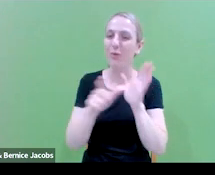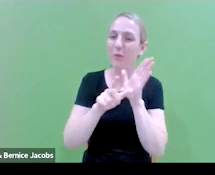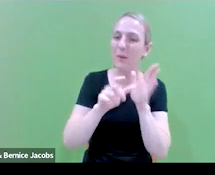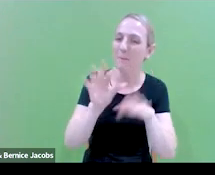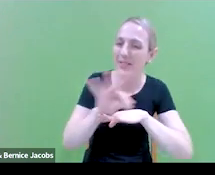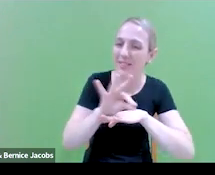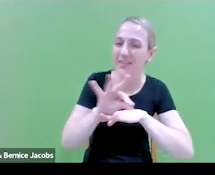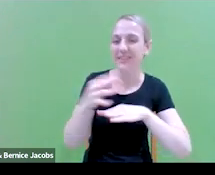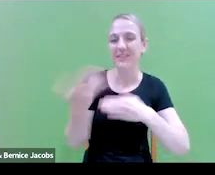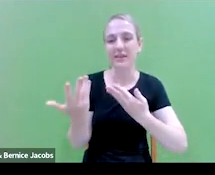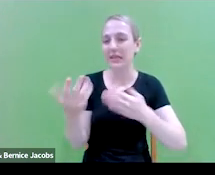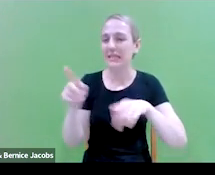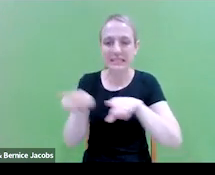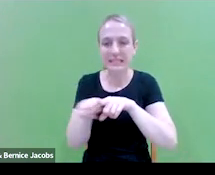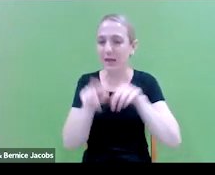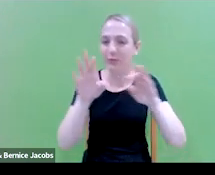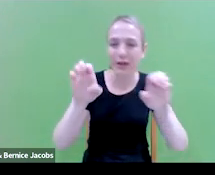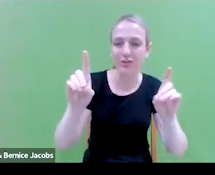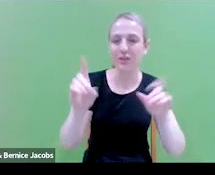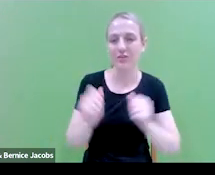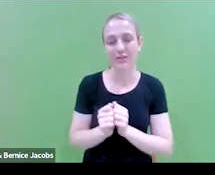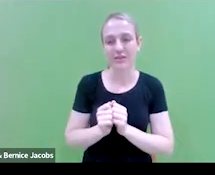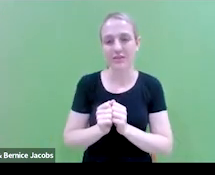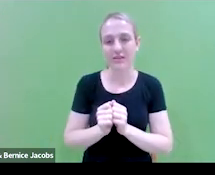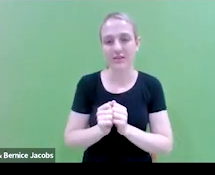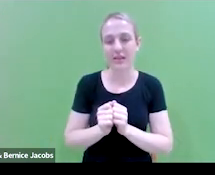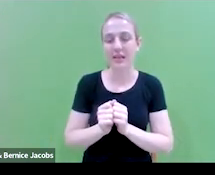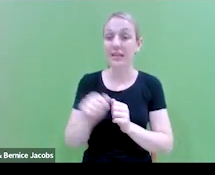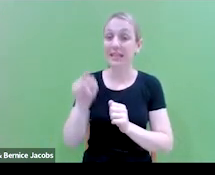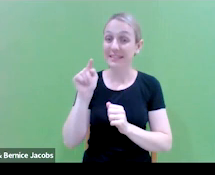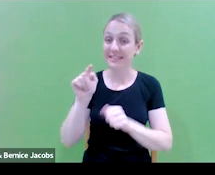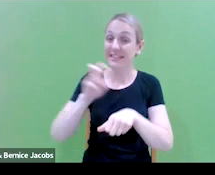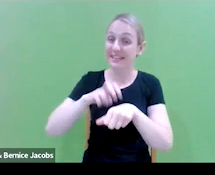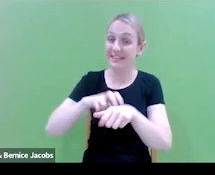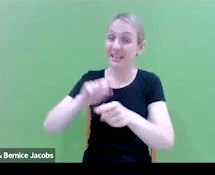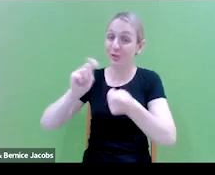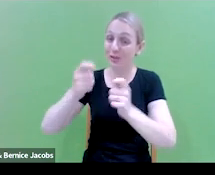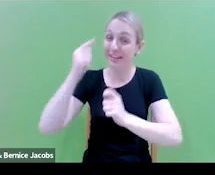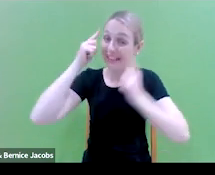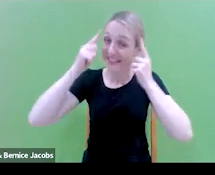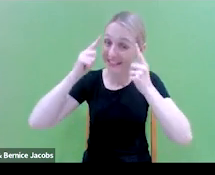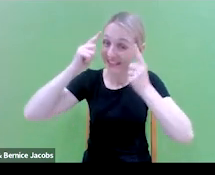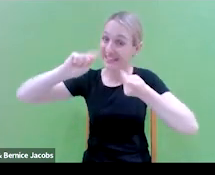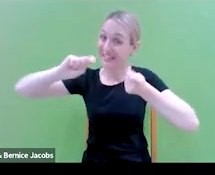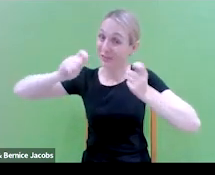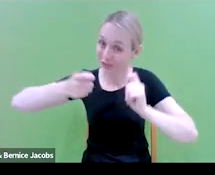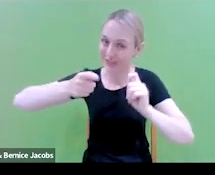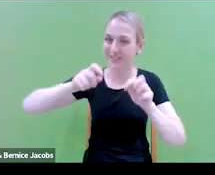education, integration. Those are the big, small changes that are going to have a big impact going forward.